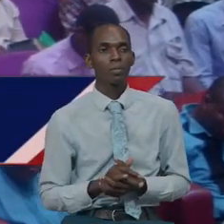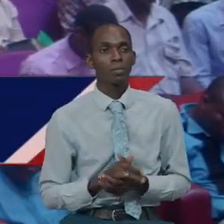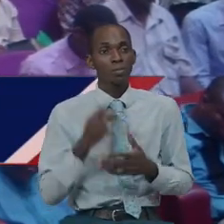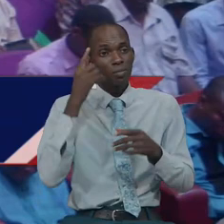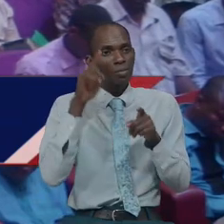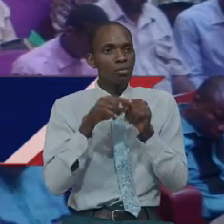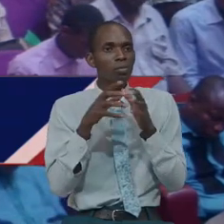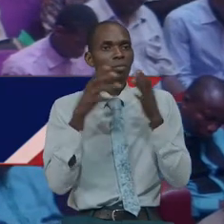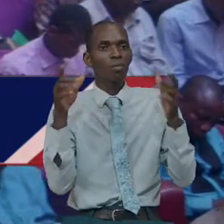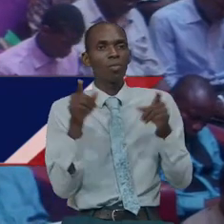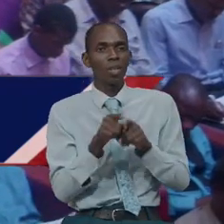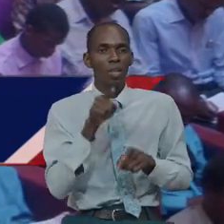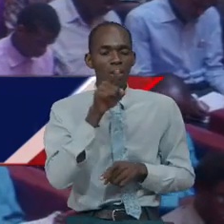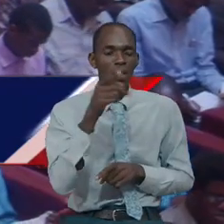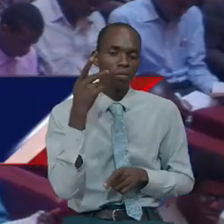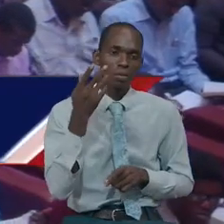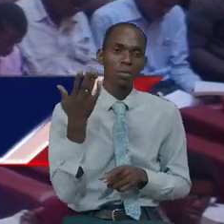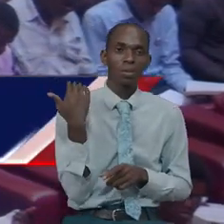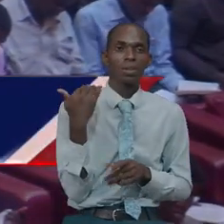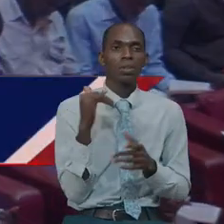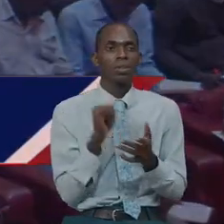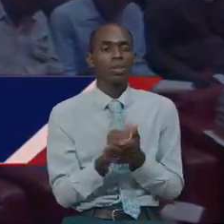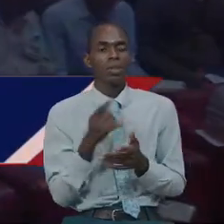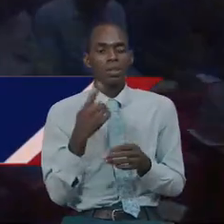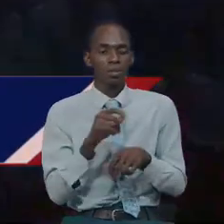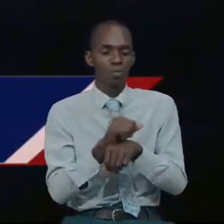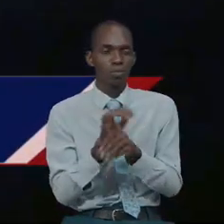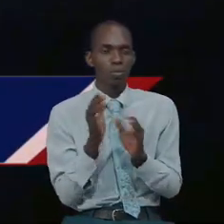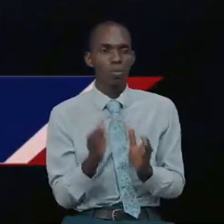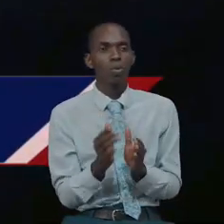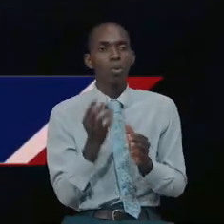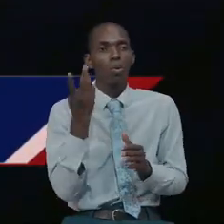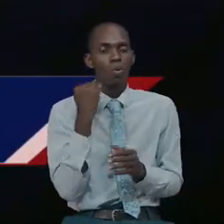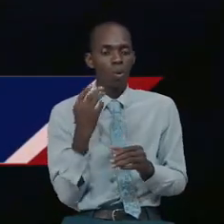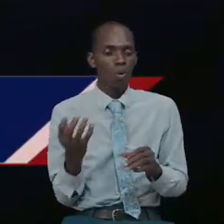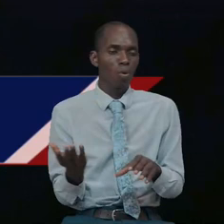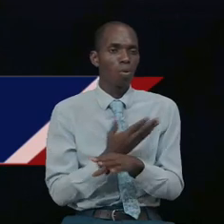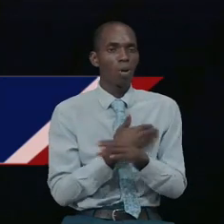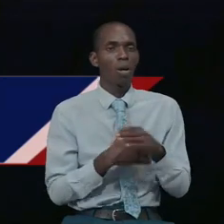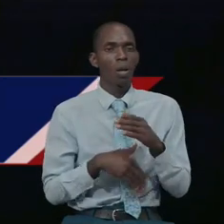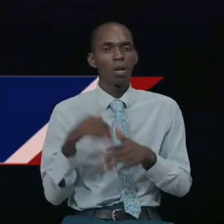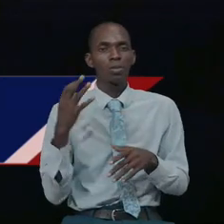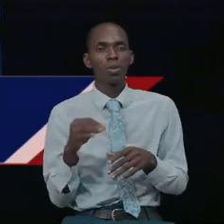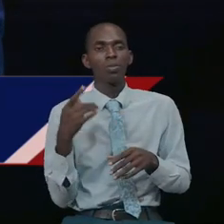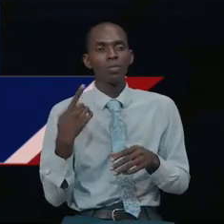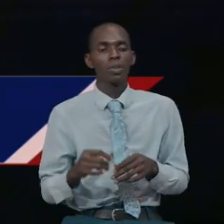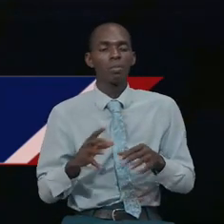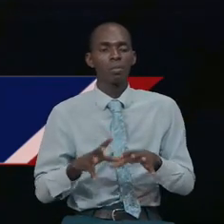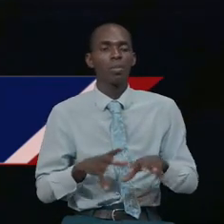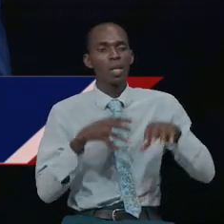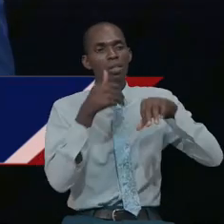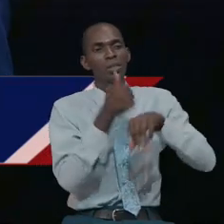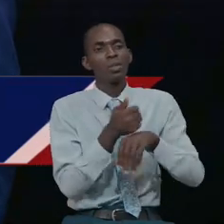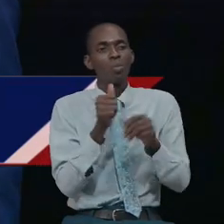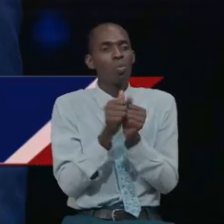as much as thou sawest that the stone was cut out of the